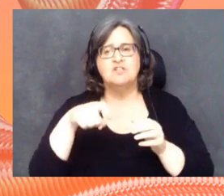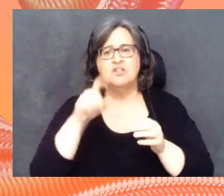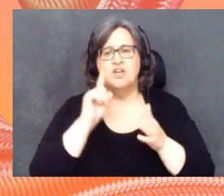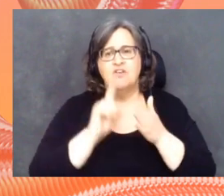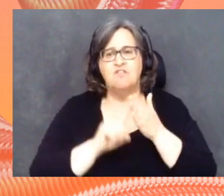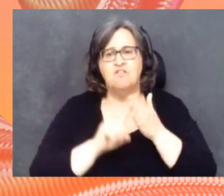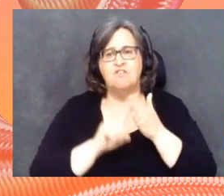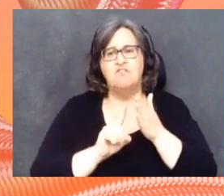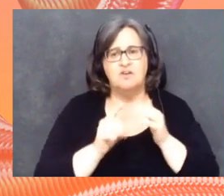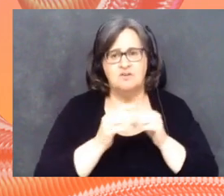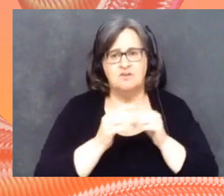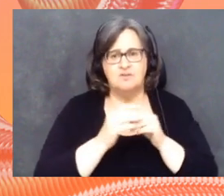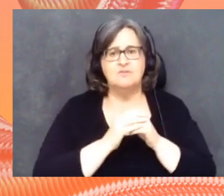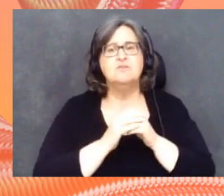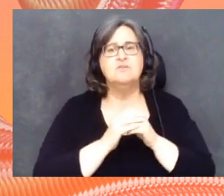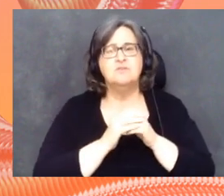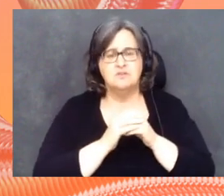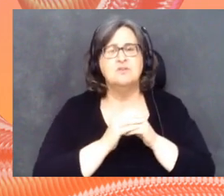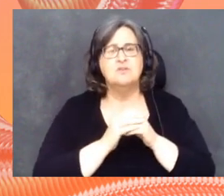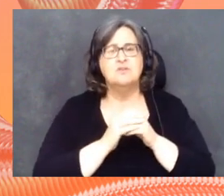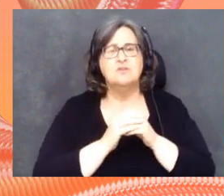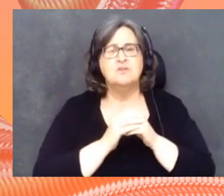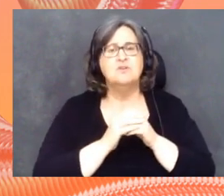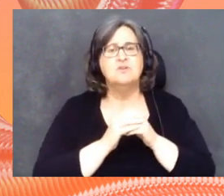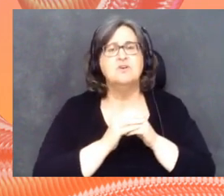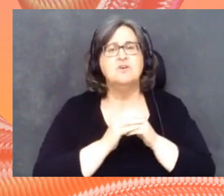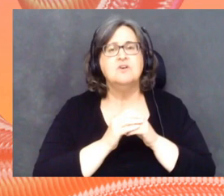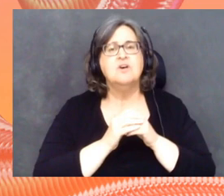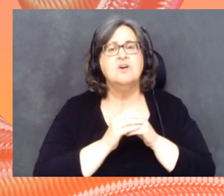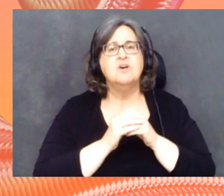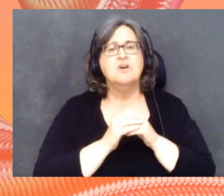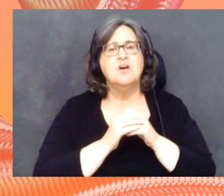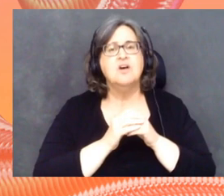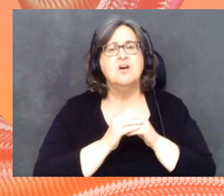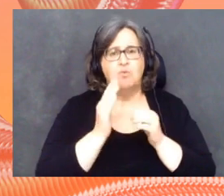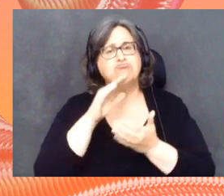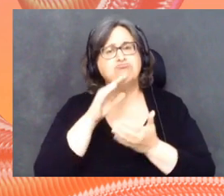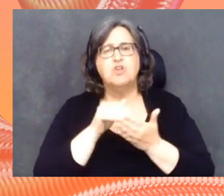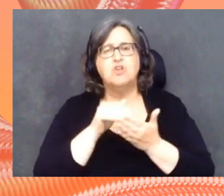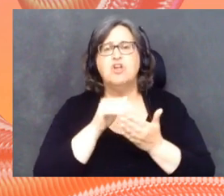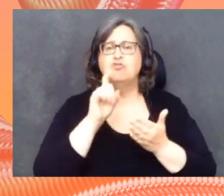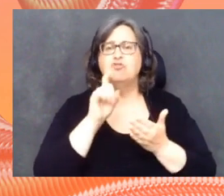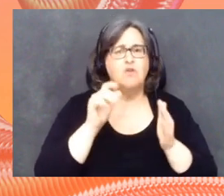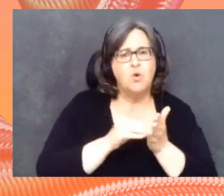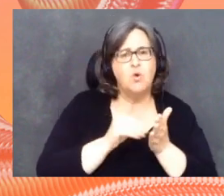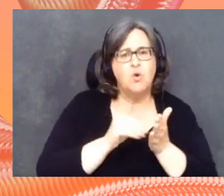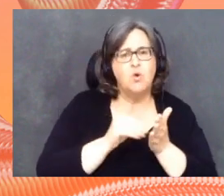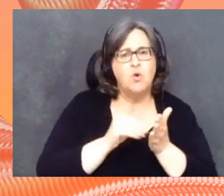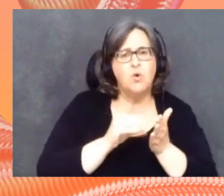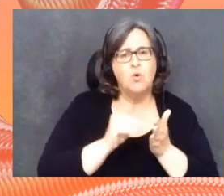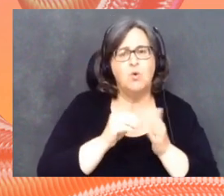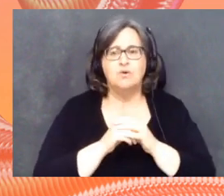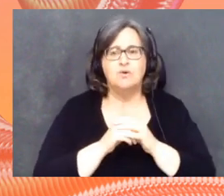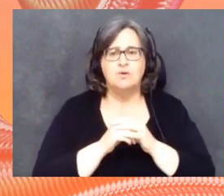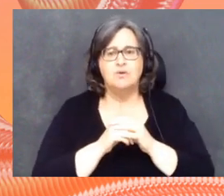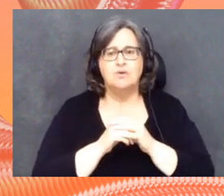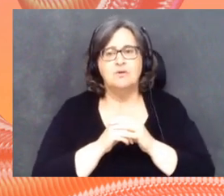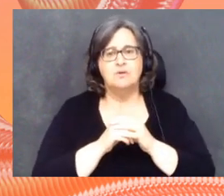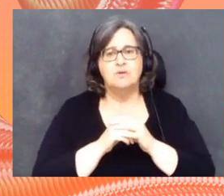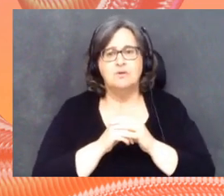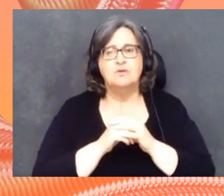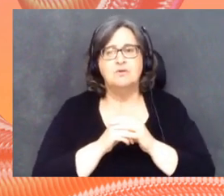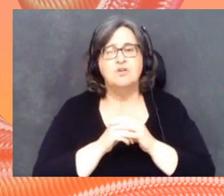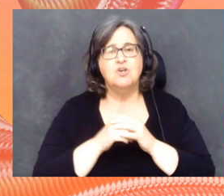and held with and shared and decentralized and learning. And I feel like we in movement have spent the